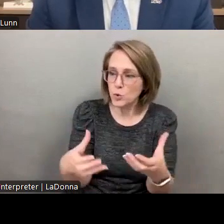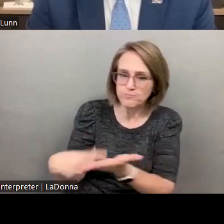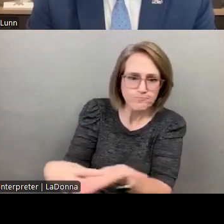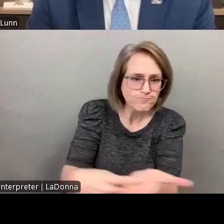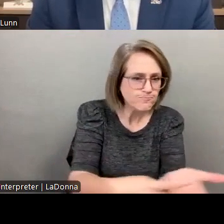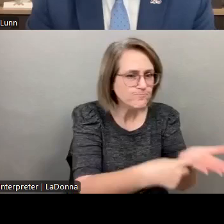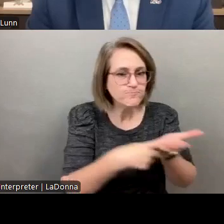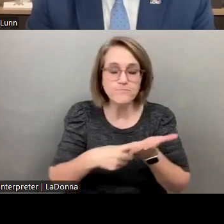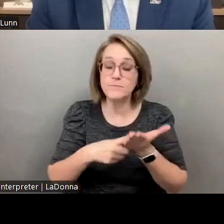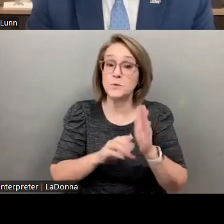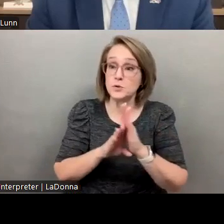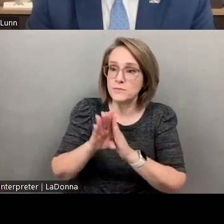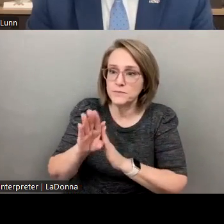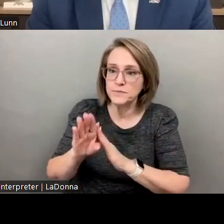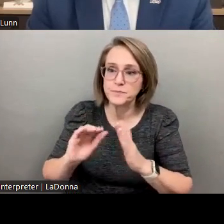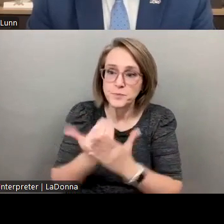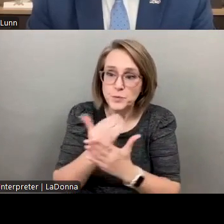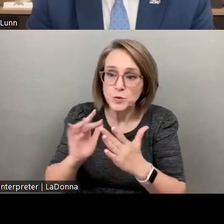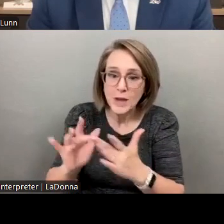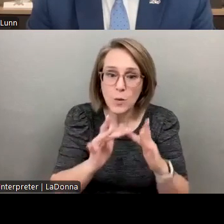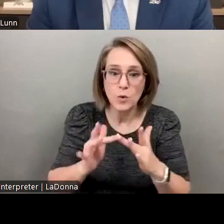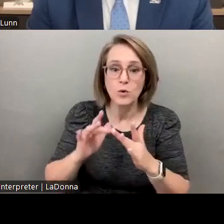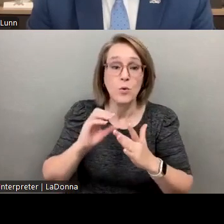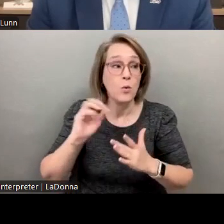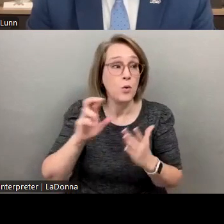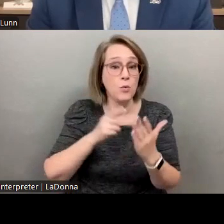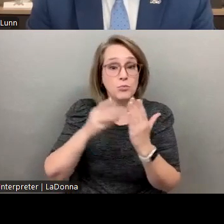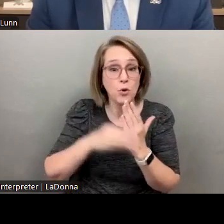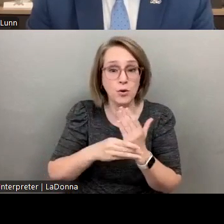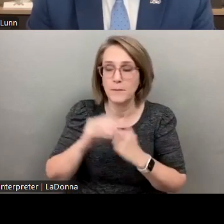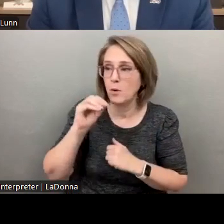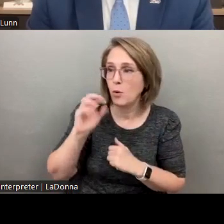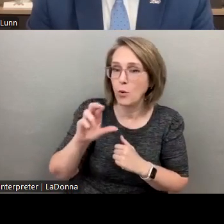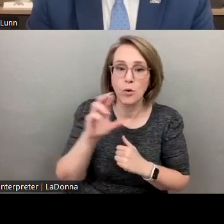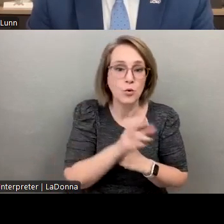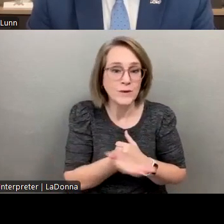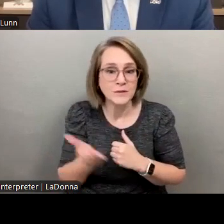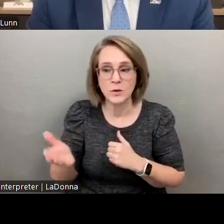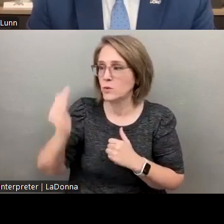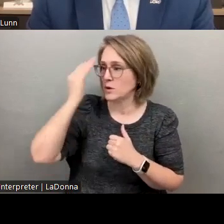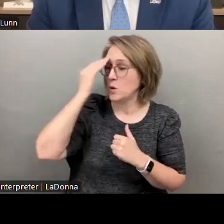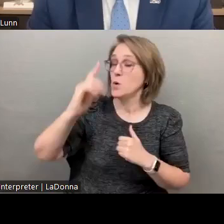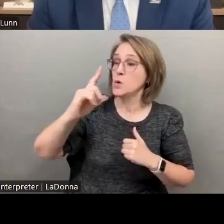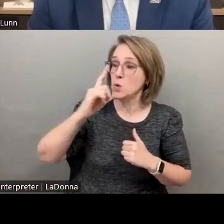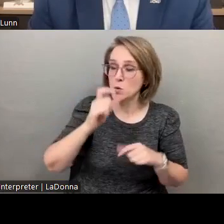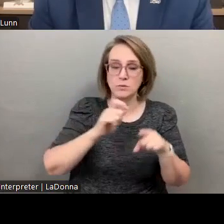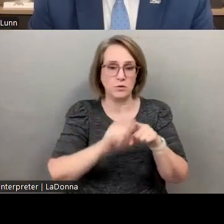So when we're working on new programs or trying to expand resources, that we know who to call in our state and around the